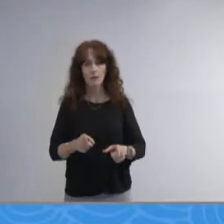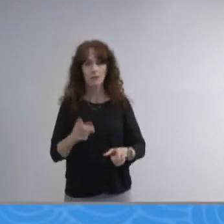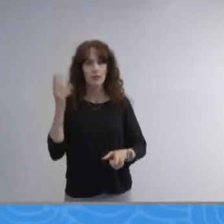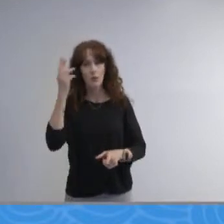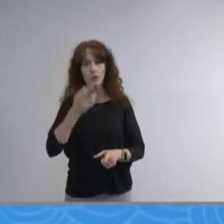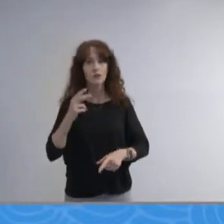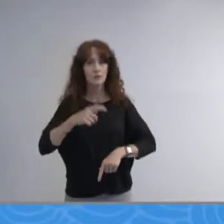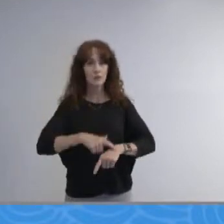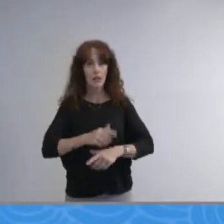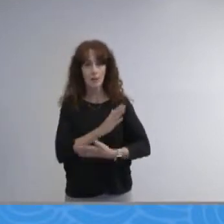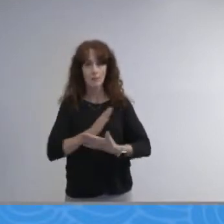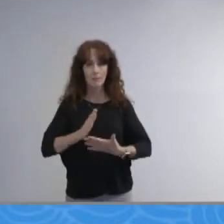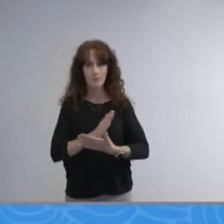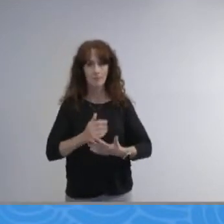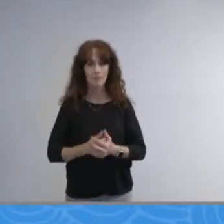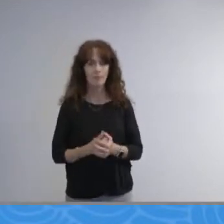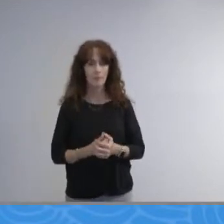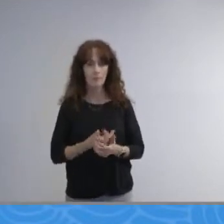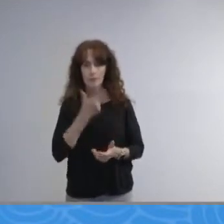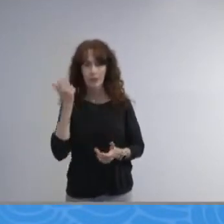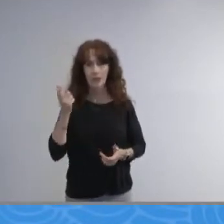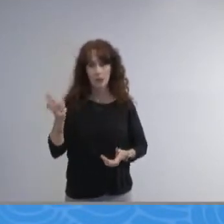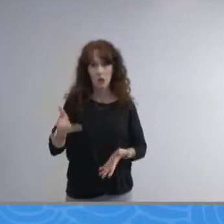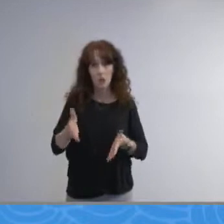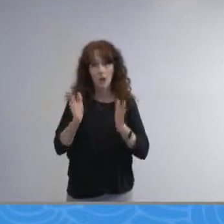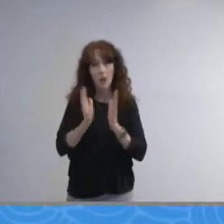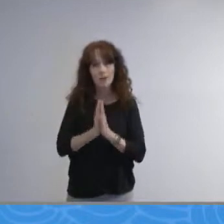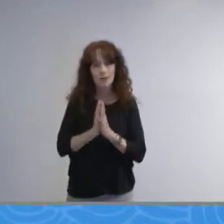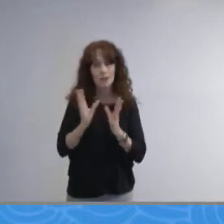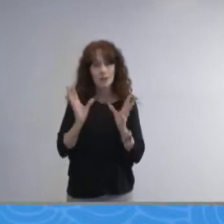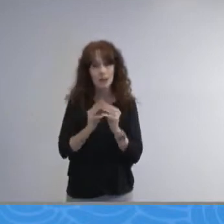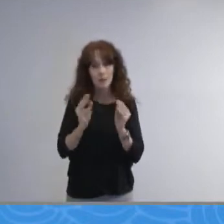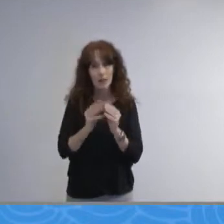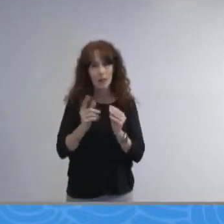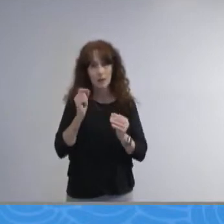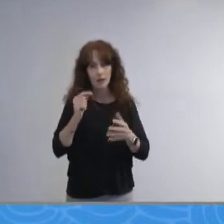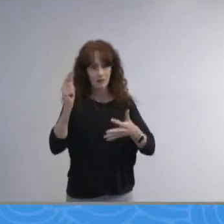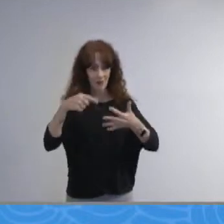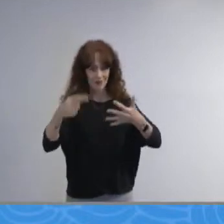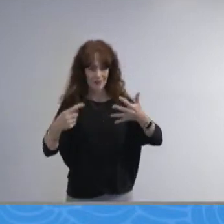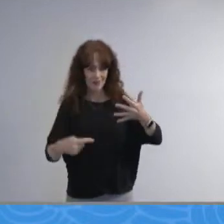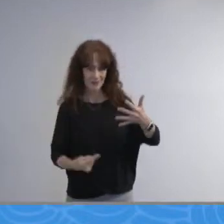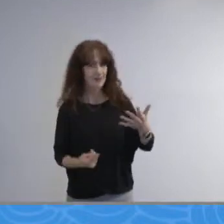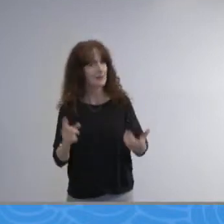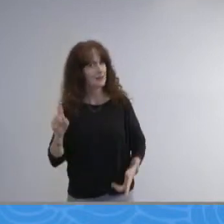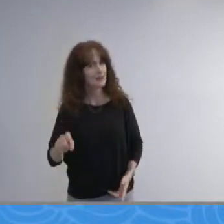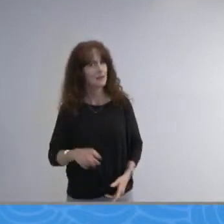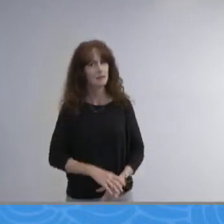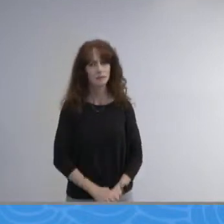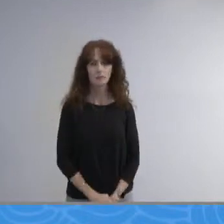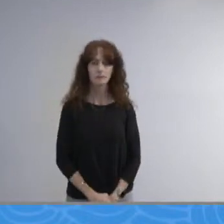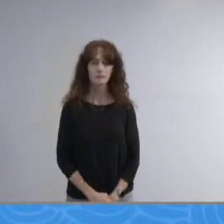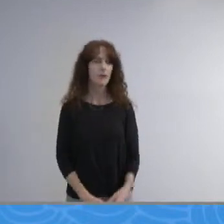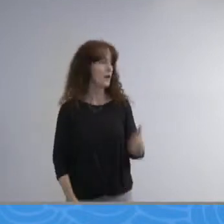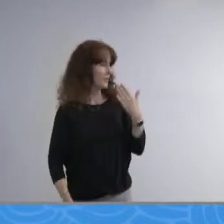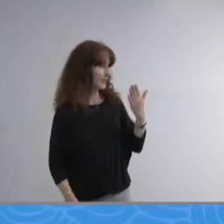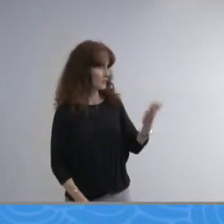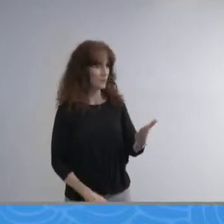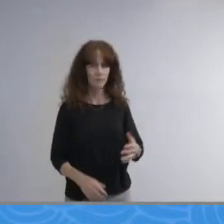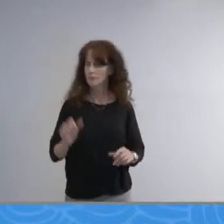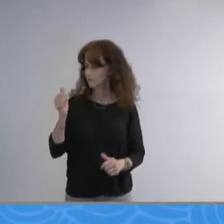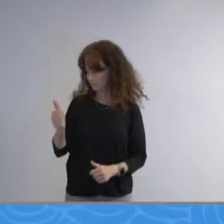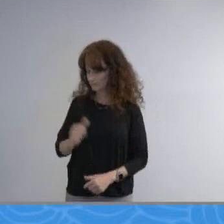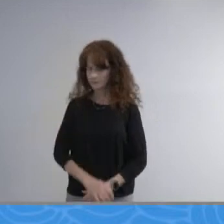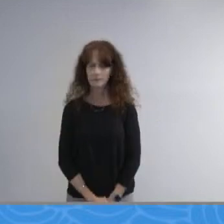reasonable time frame to, because you're requesting the meeting because of these reasons. Okay, thank you. Yeah,